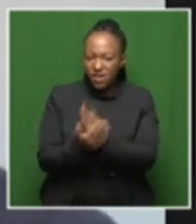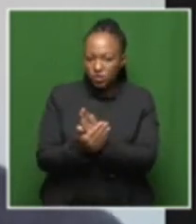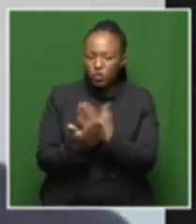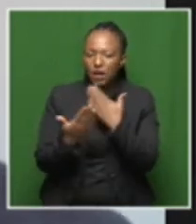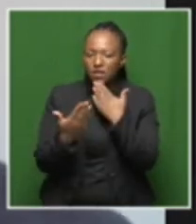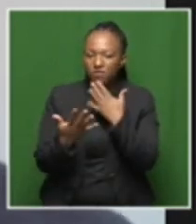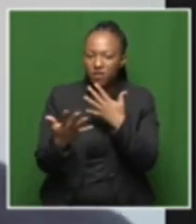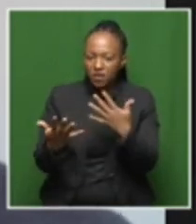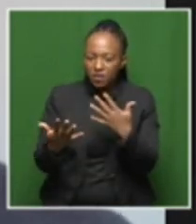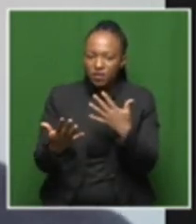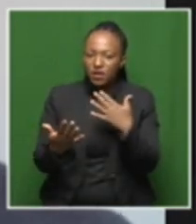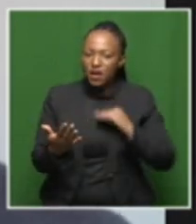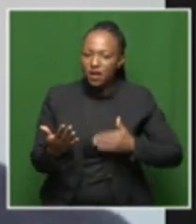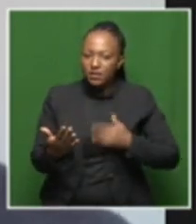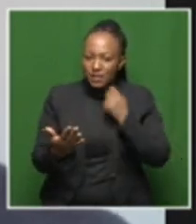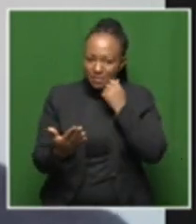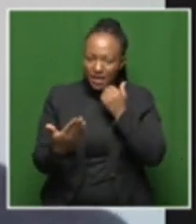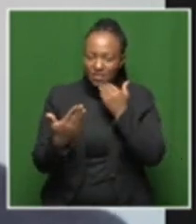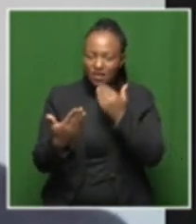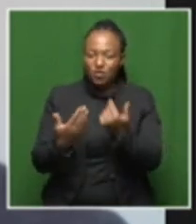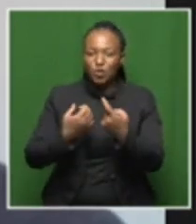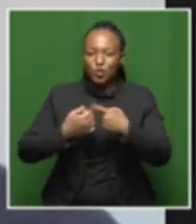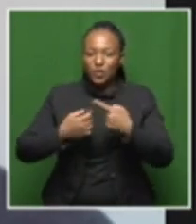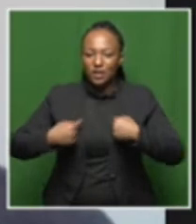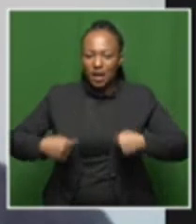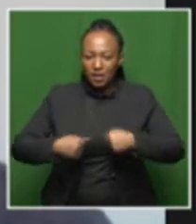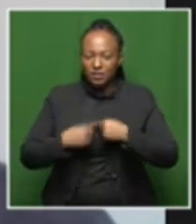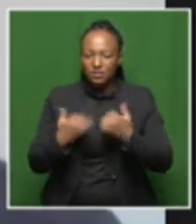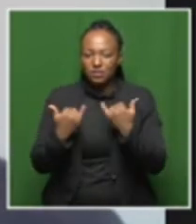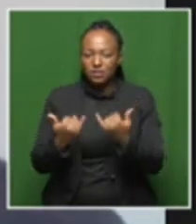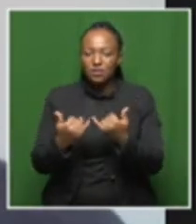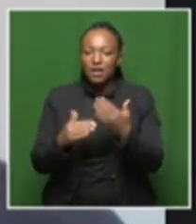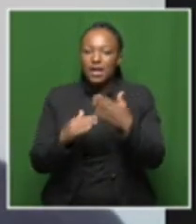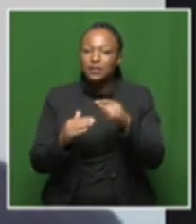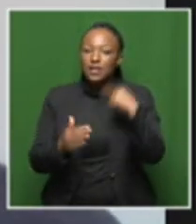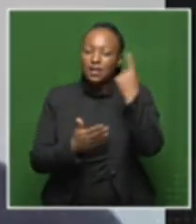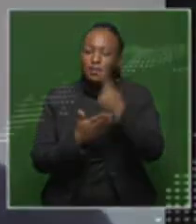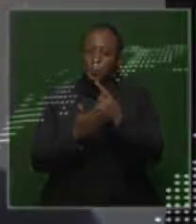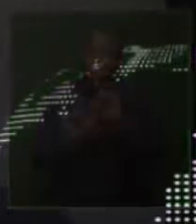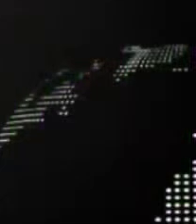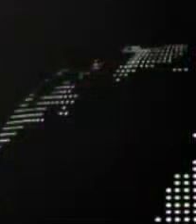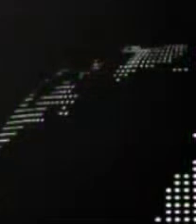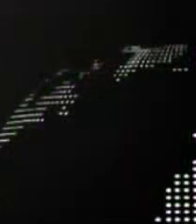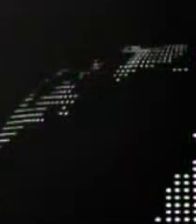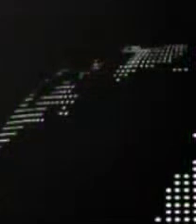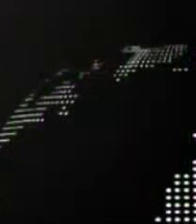Thank you so much, ladies and gentlemen, for joining us today. And until next week, have a good day.